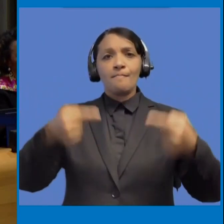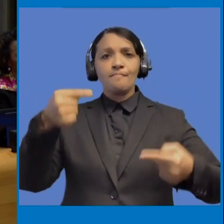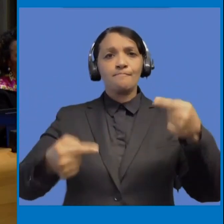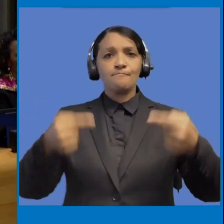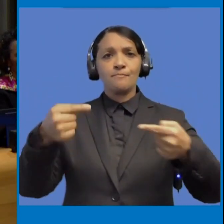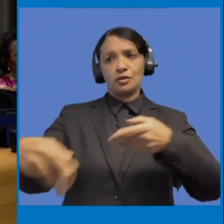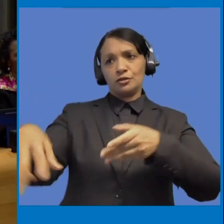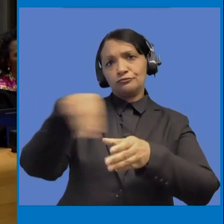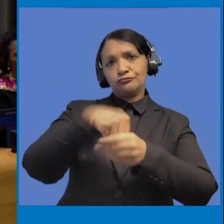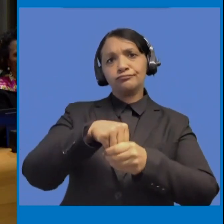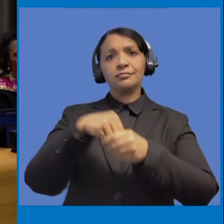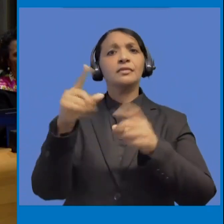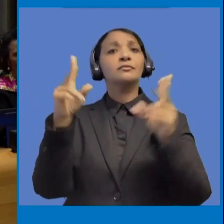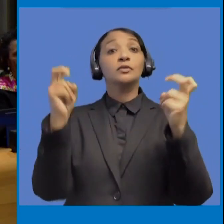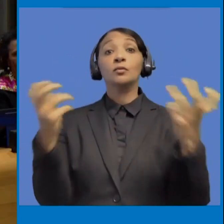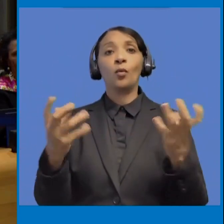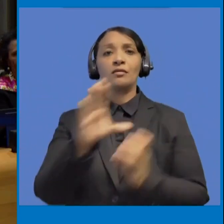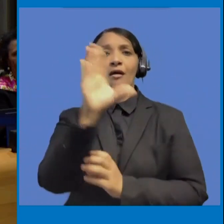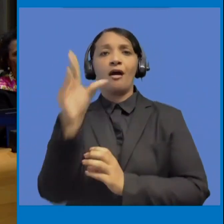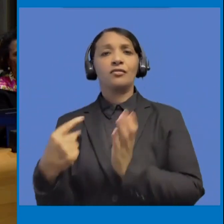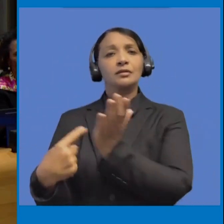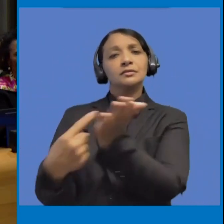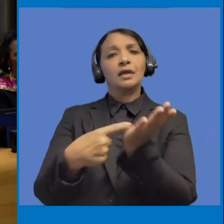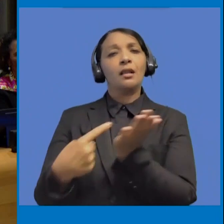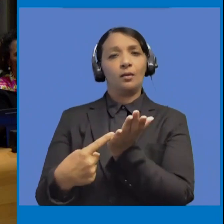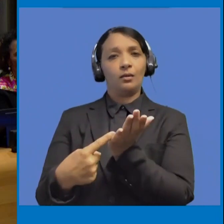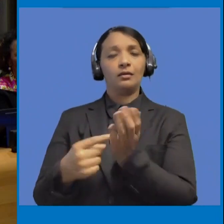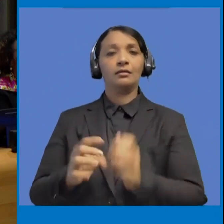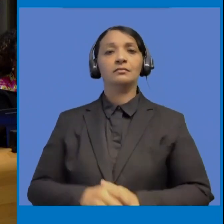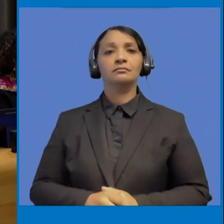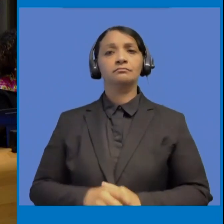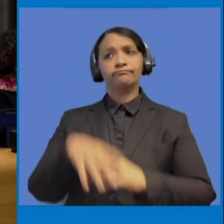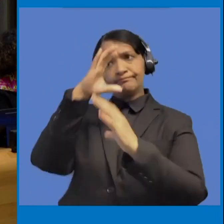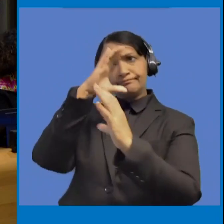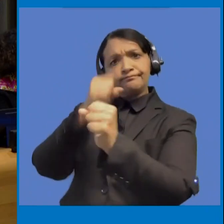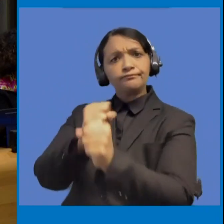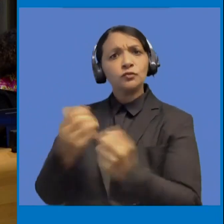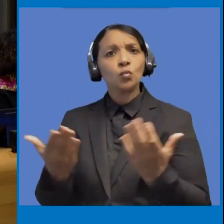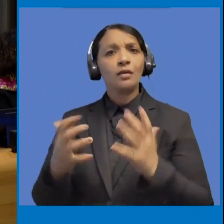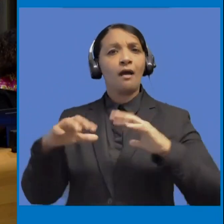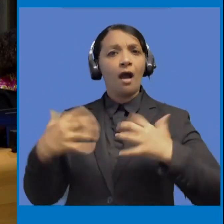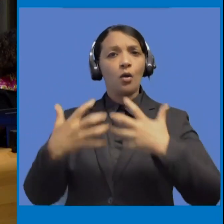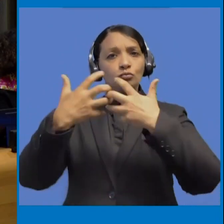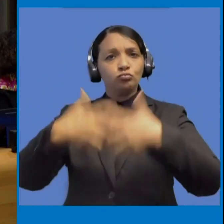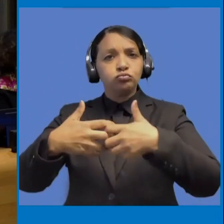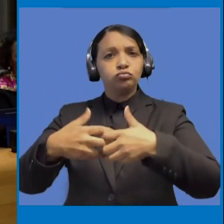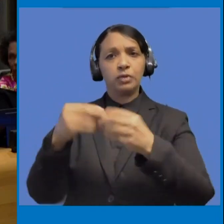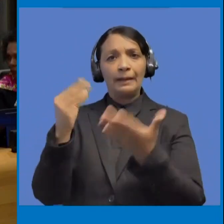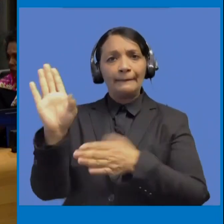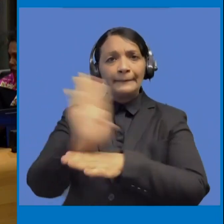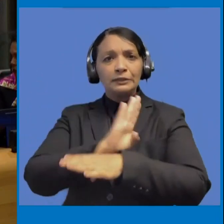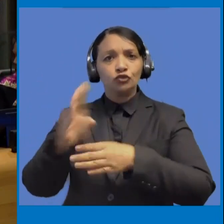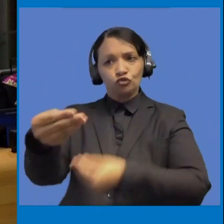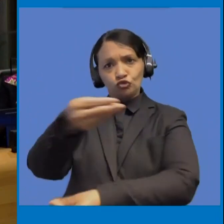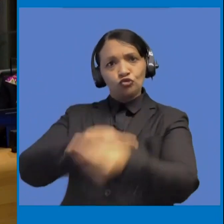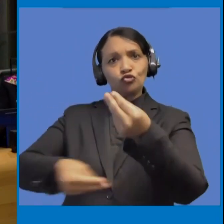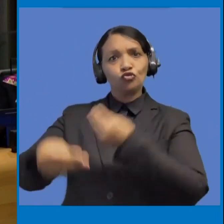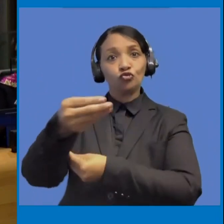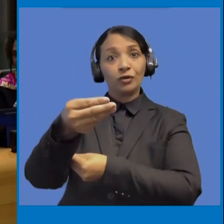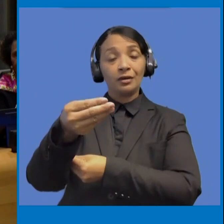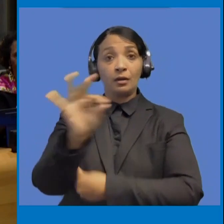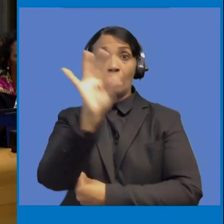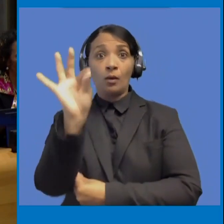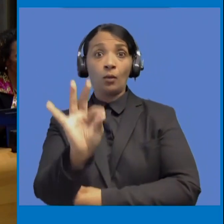Series. And I commend your focus on industrialization and trade at a time when the continent is facing